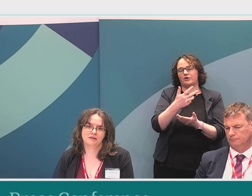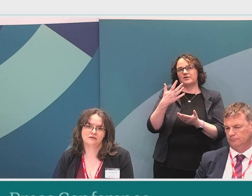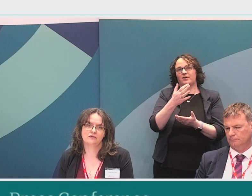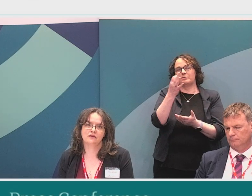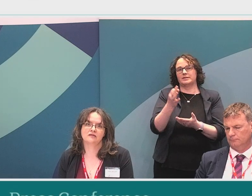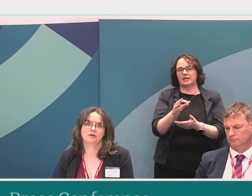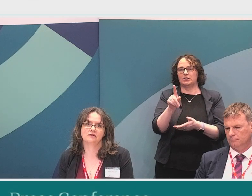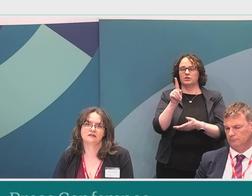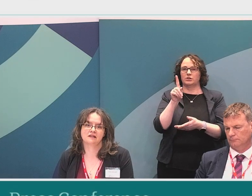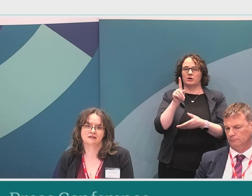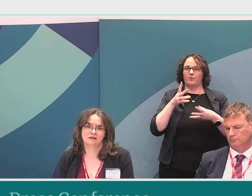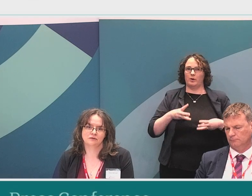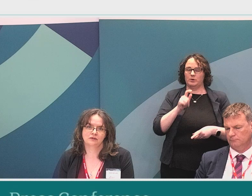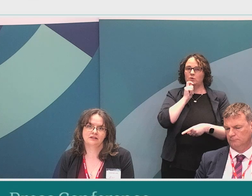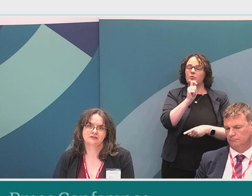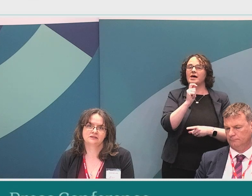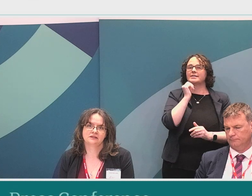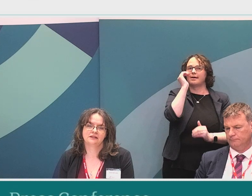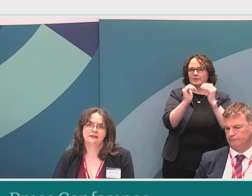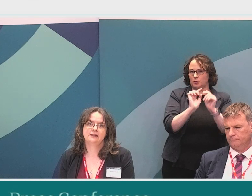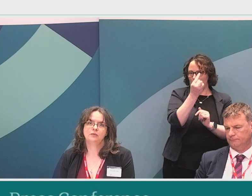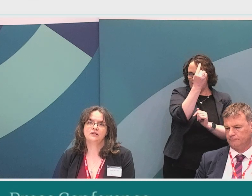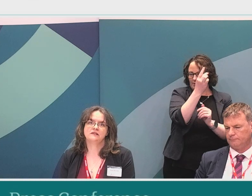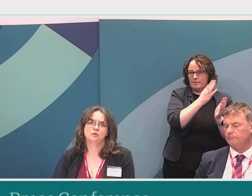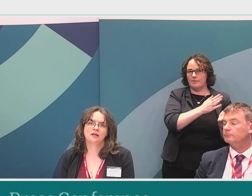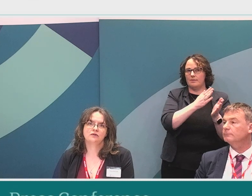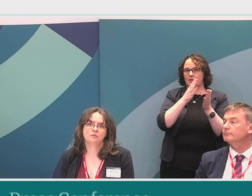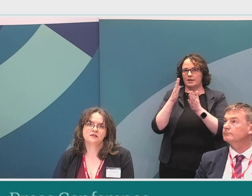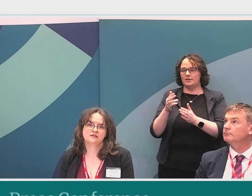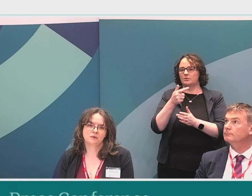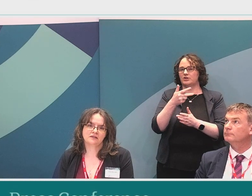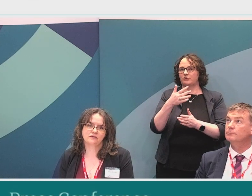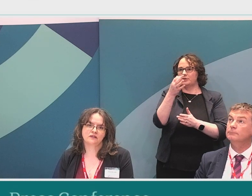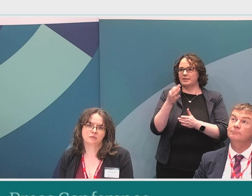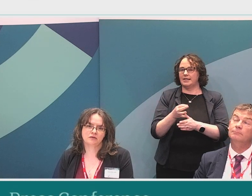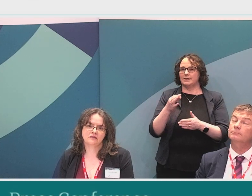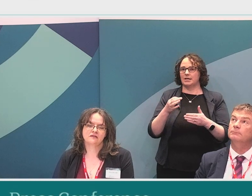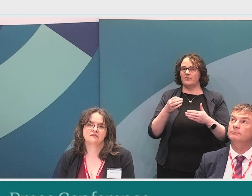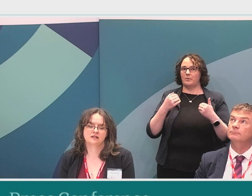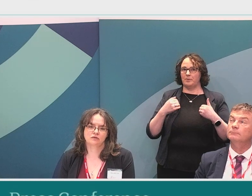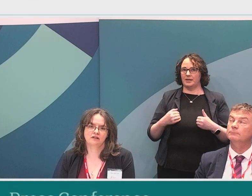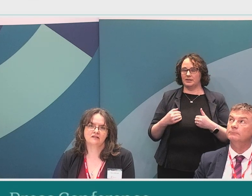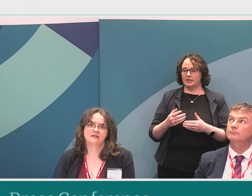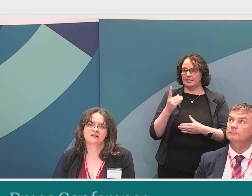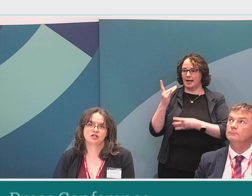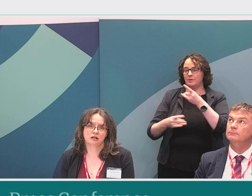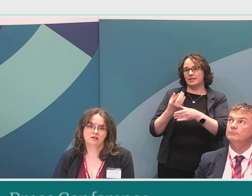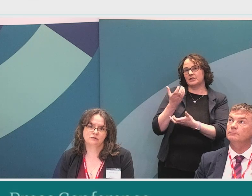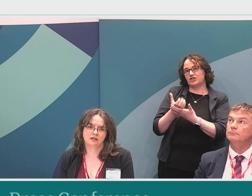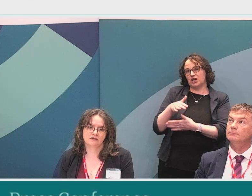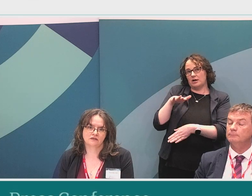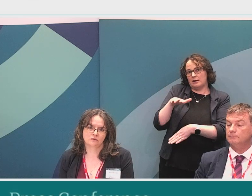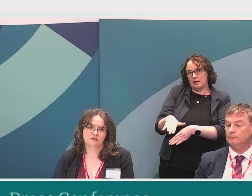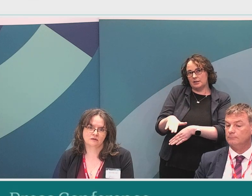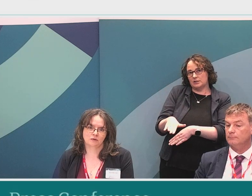females who have experienced this as an adult only. We can see 23% of males who have experienced sexual violence as a child only